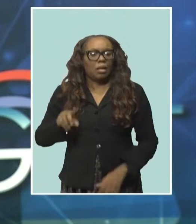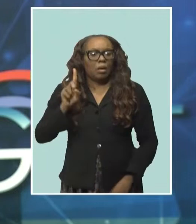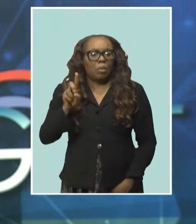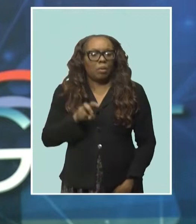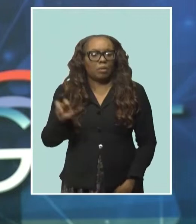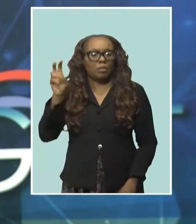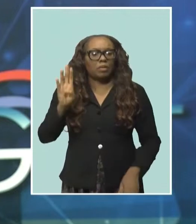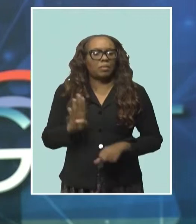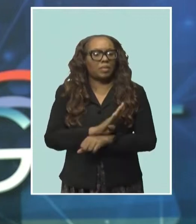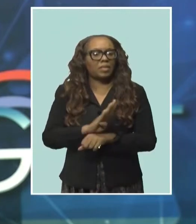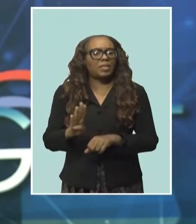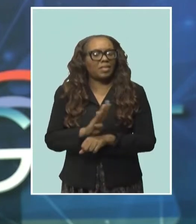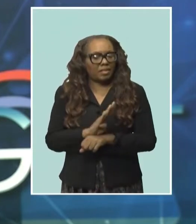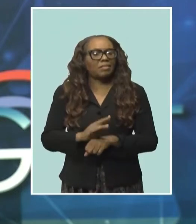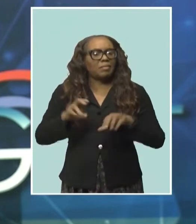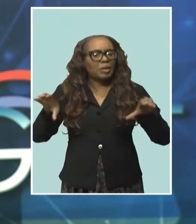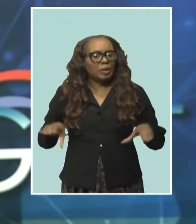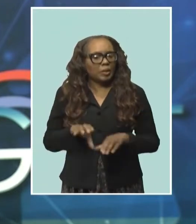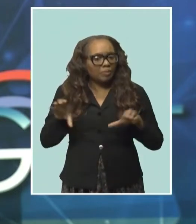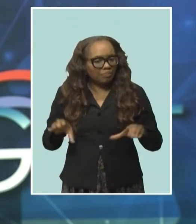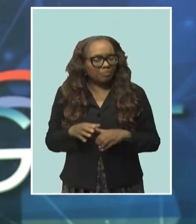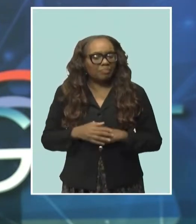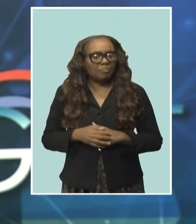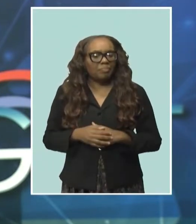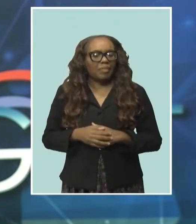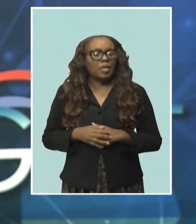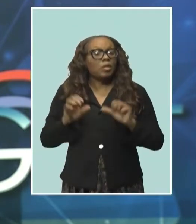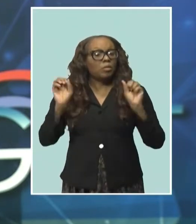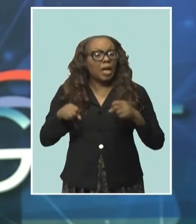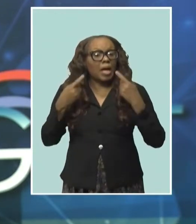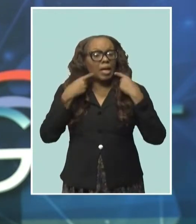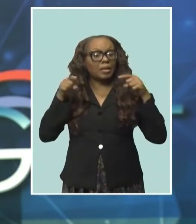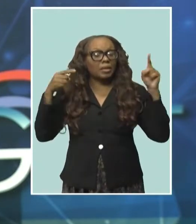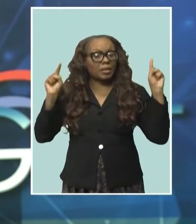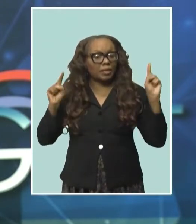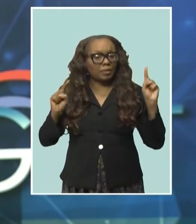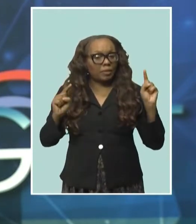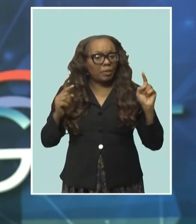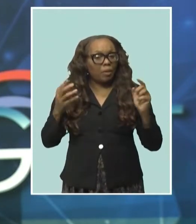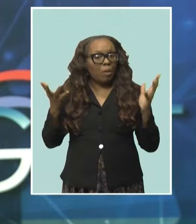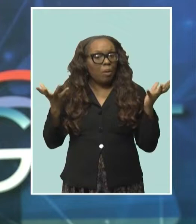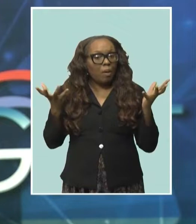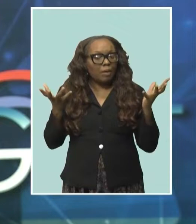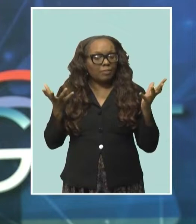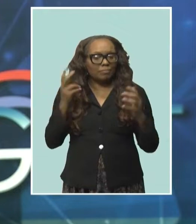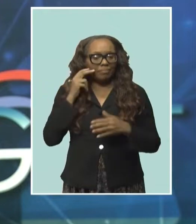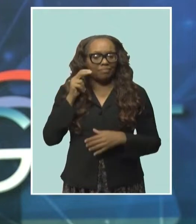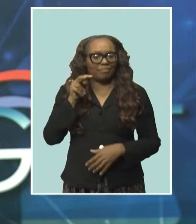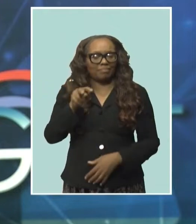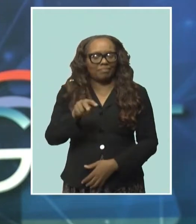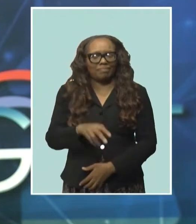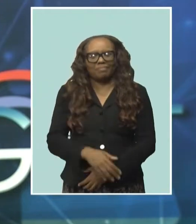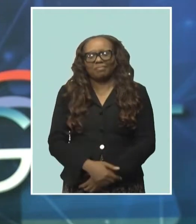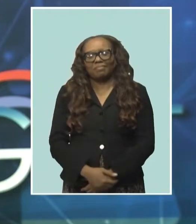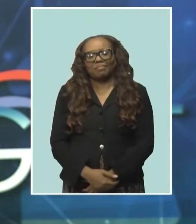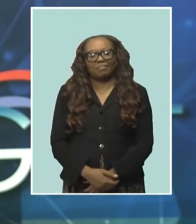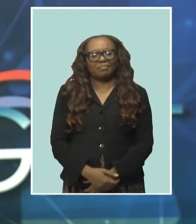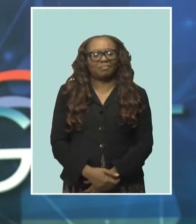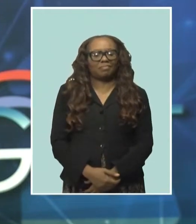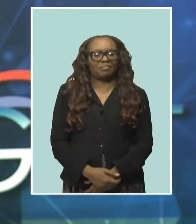just that. They can achieve like anyone else, and as Wendy Burke tells us, this young man is achieving on the